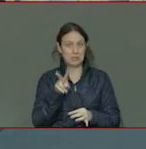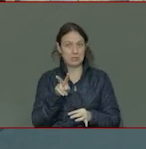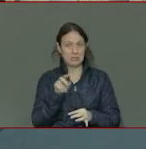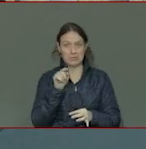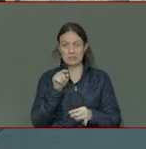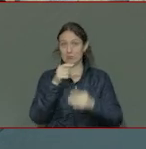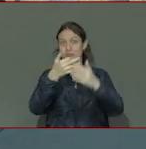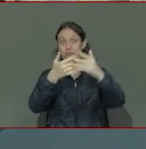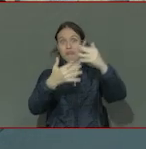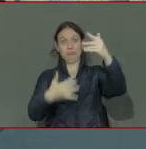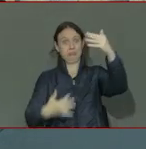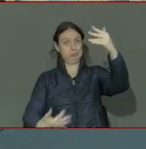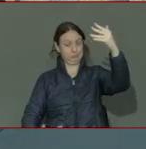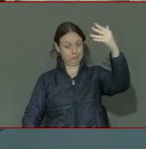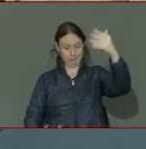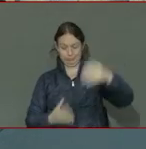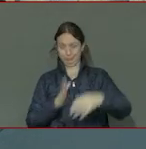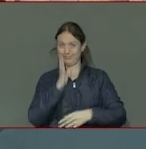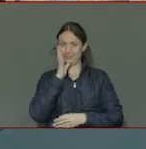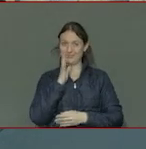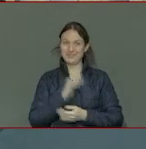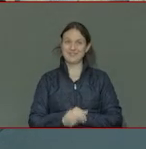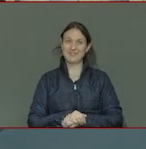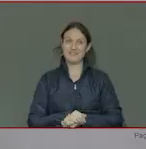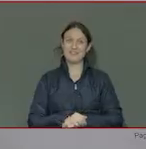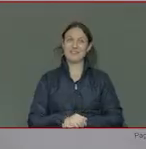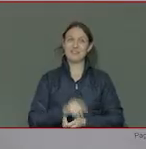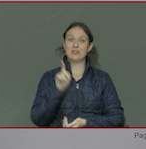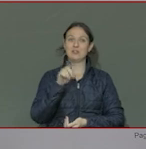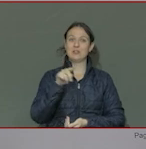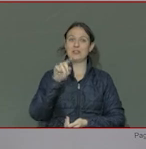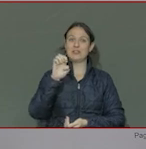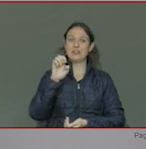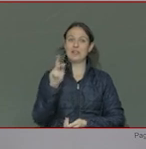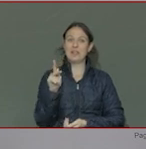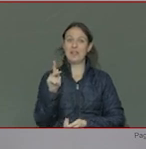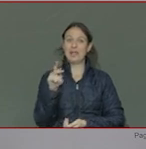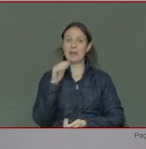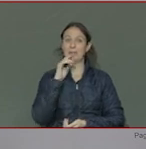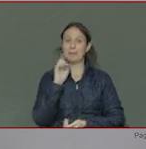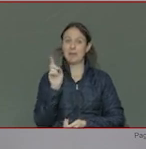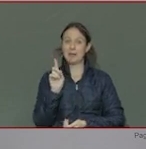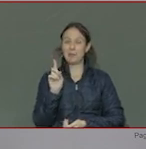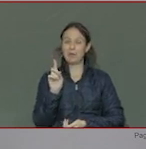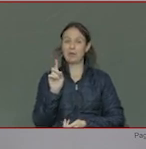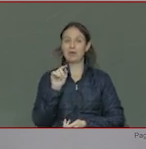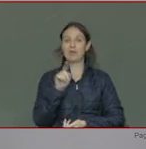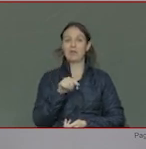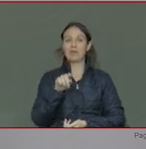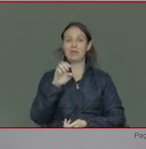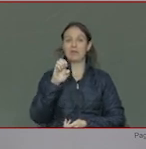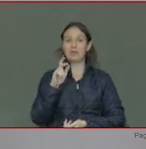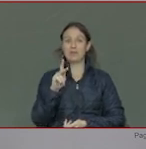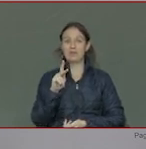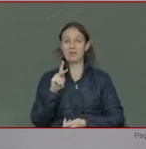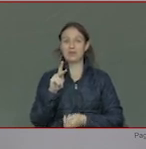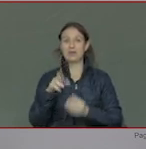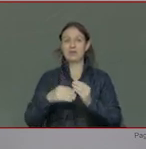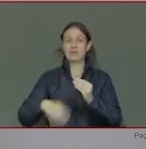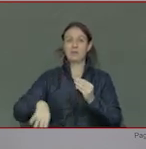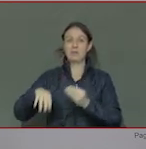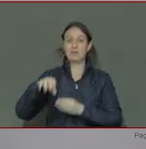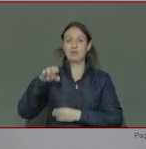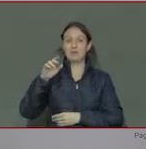lot of formulas. So delta EK means I must subtract, delta EK, delta EP, I